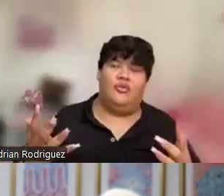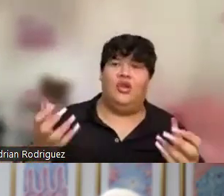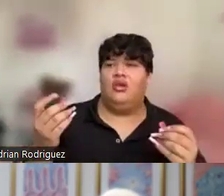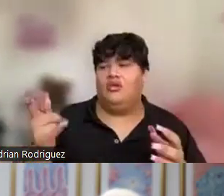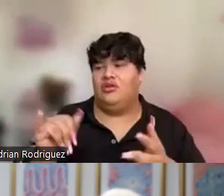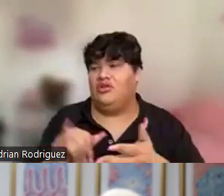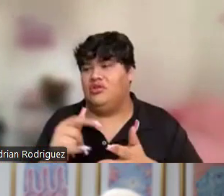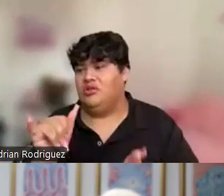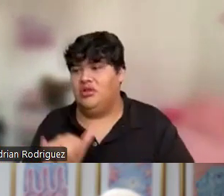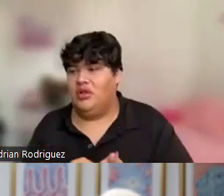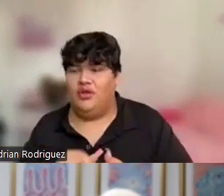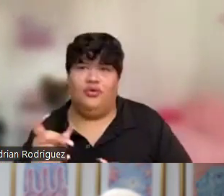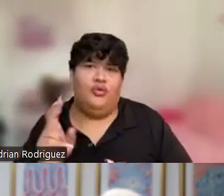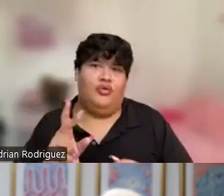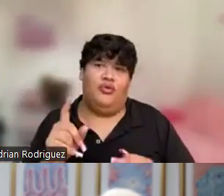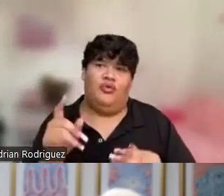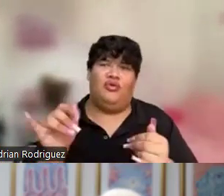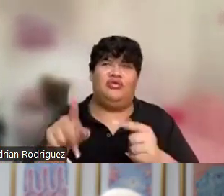symptoms are common,